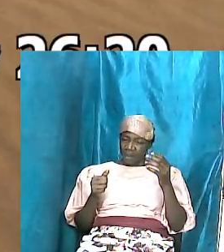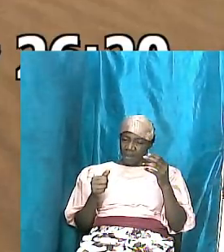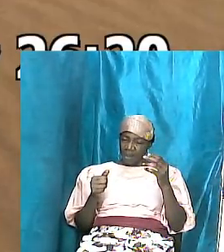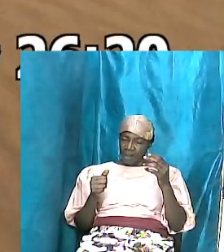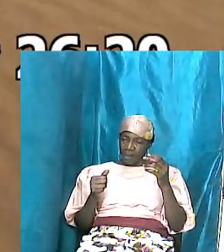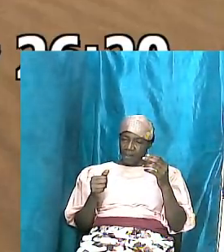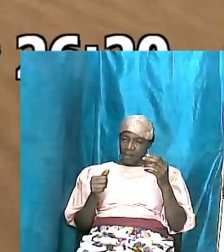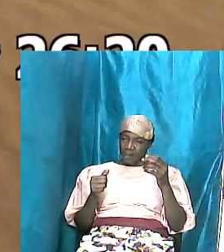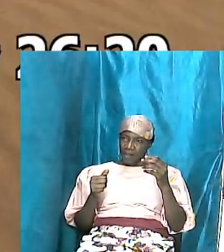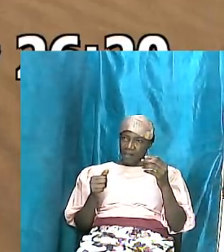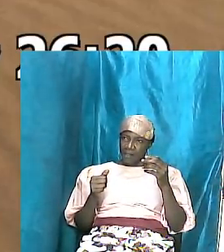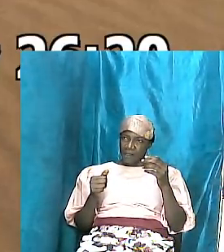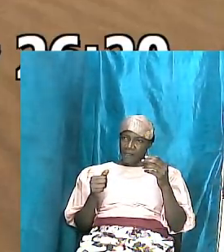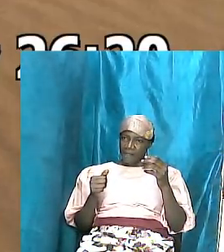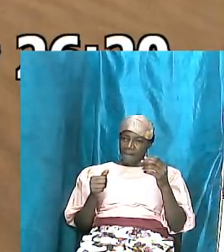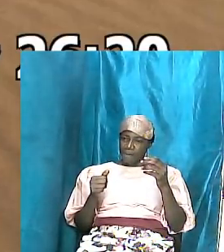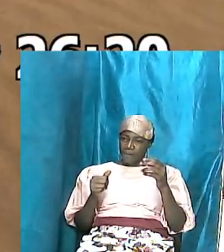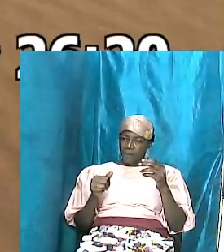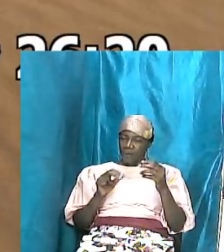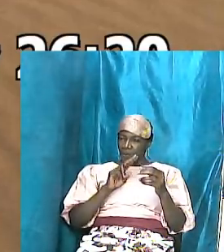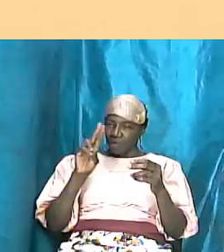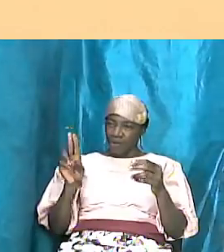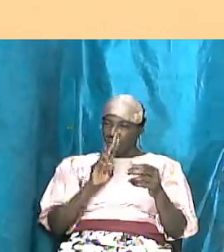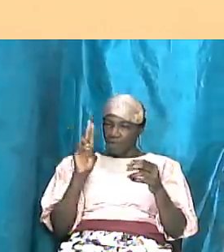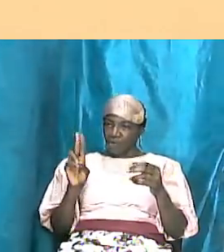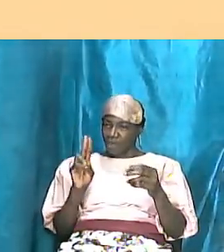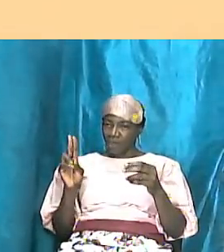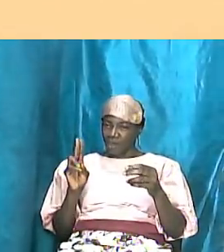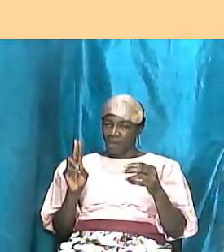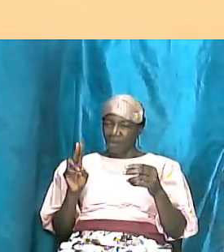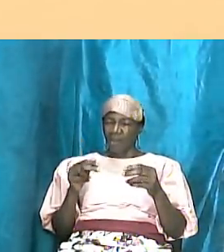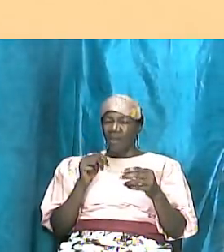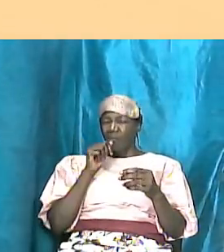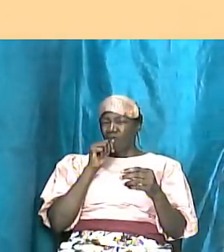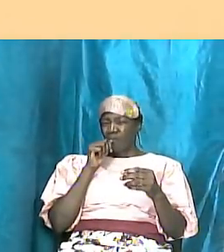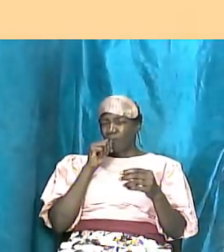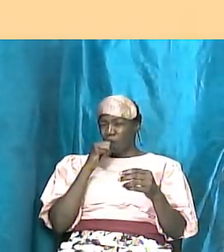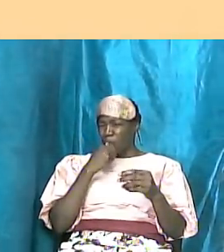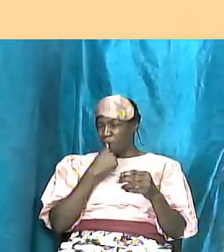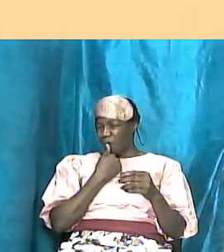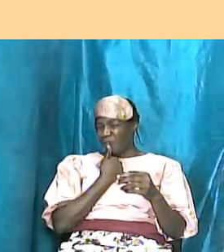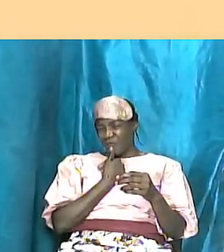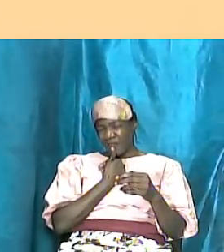know, using our local terms. But he suffered, and he went to that cross